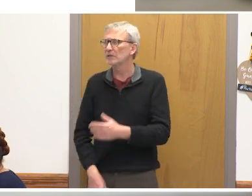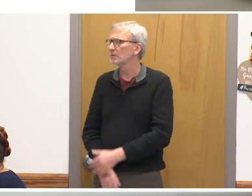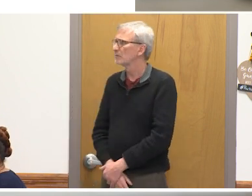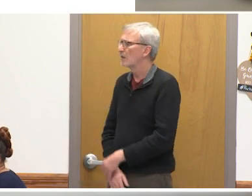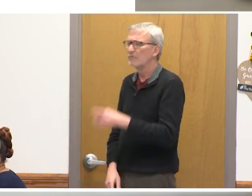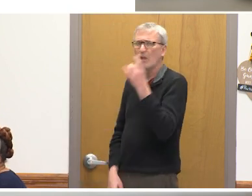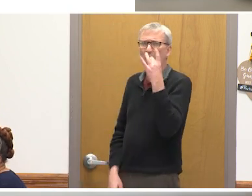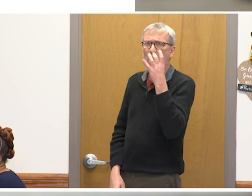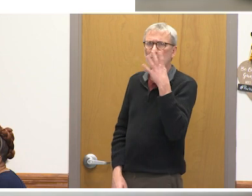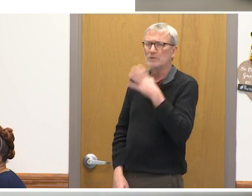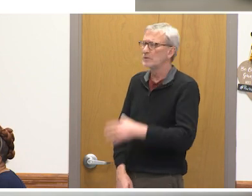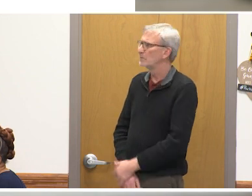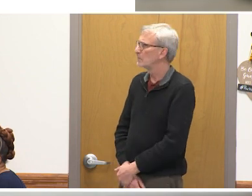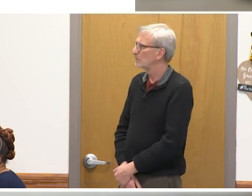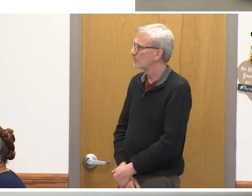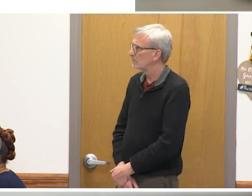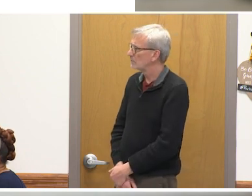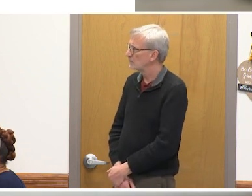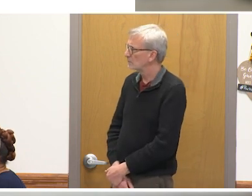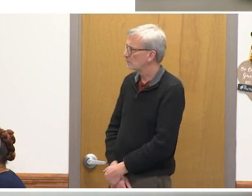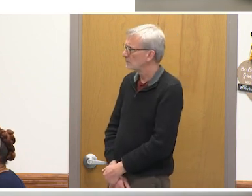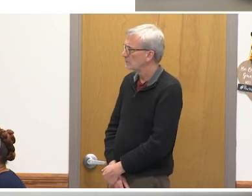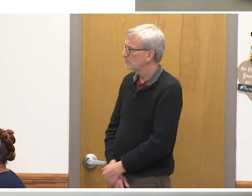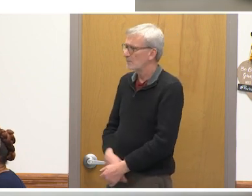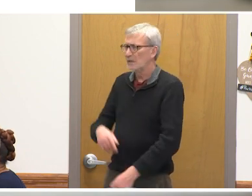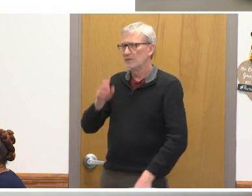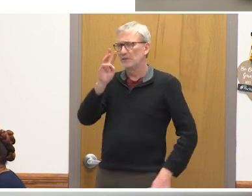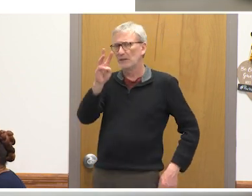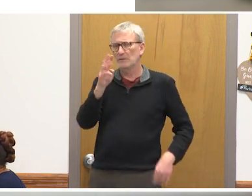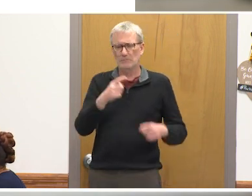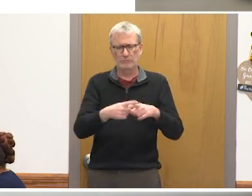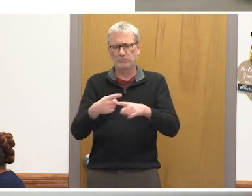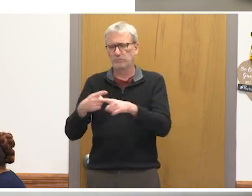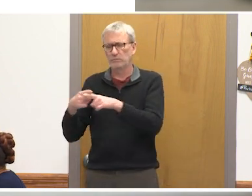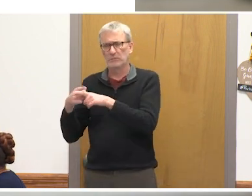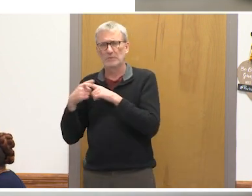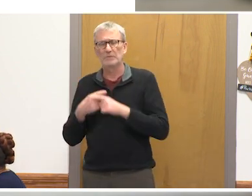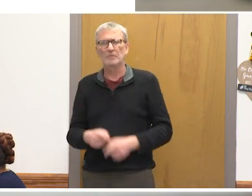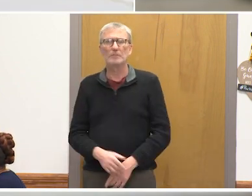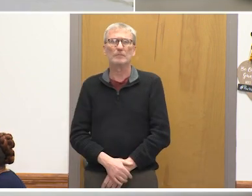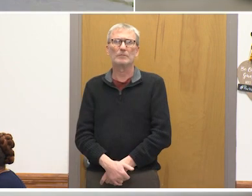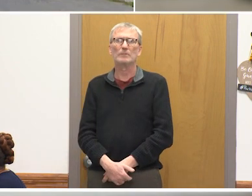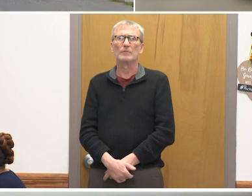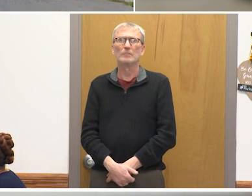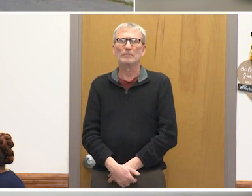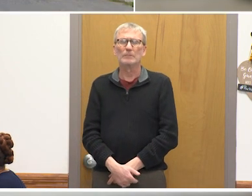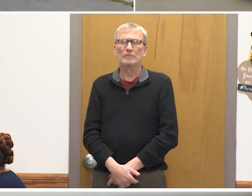signals. Once again, these are the 6 locations where we'll be doing replacements.